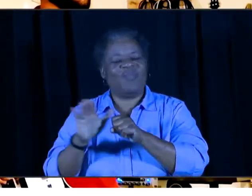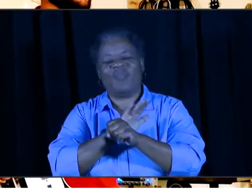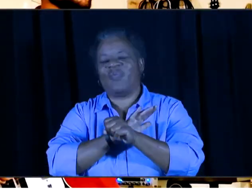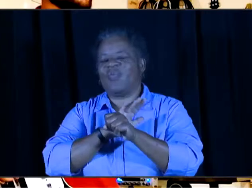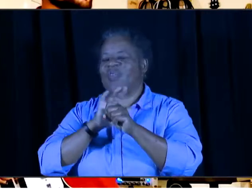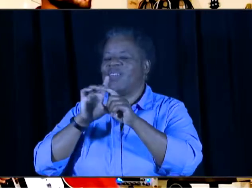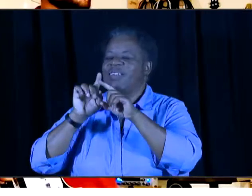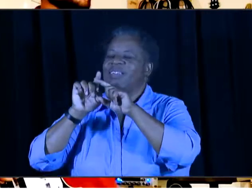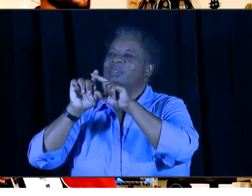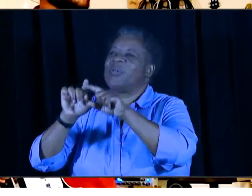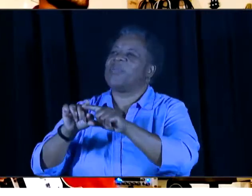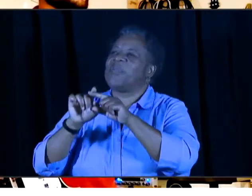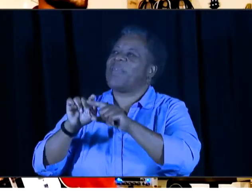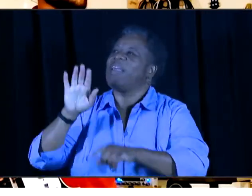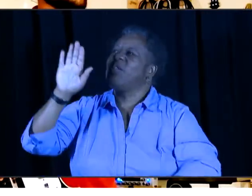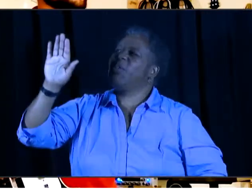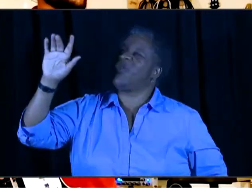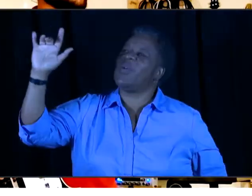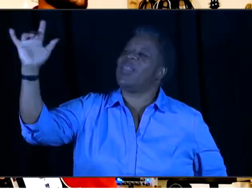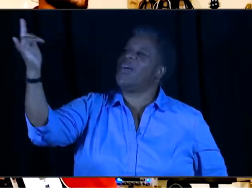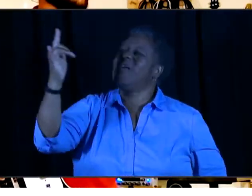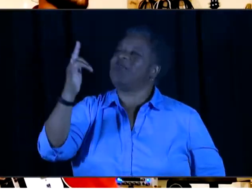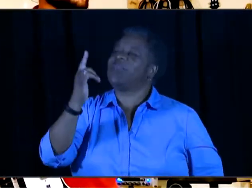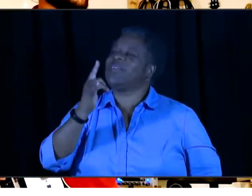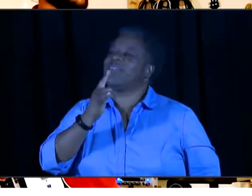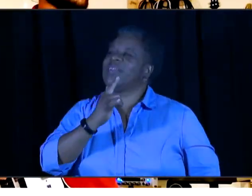your love that my soul